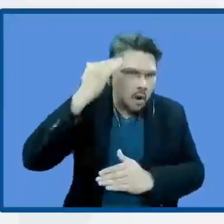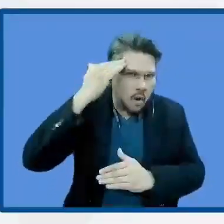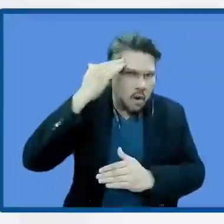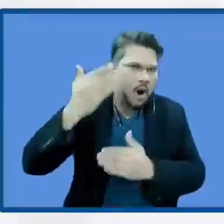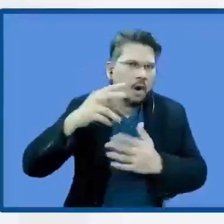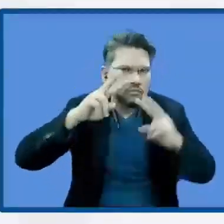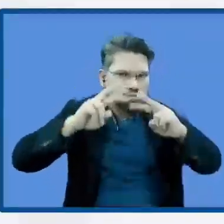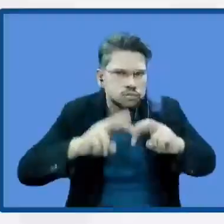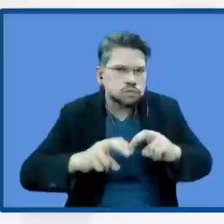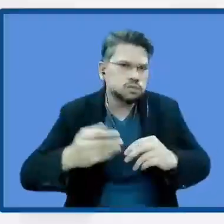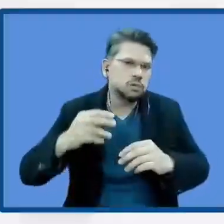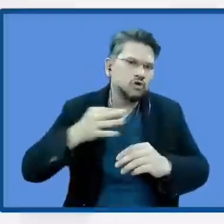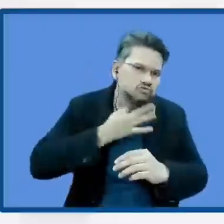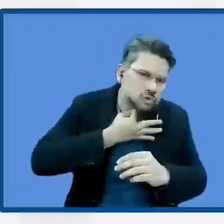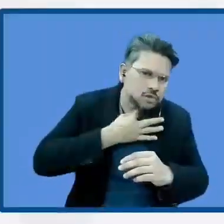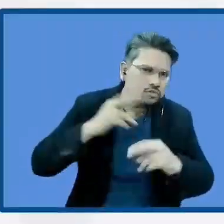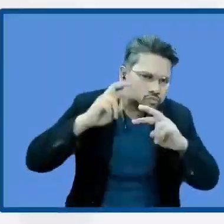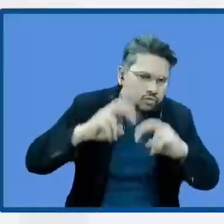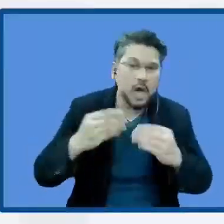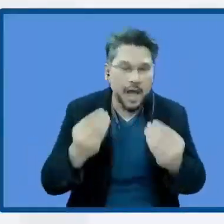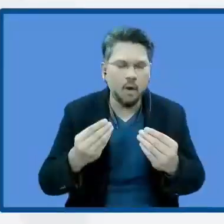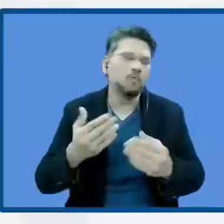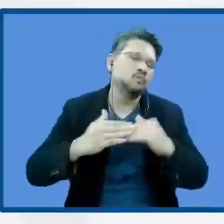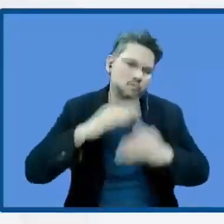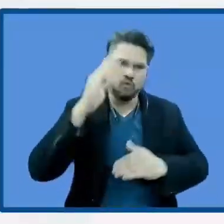so that it is the base for planning,